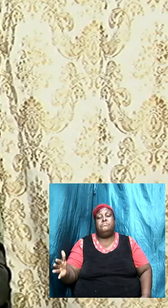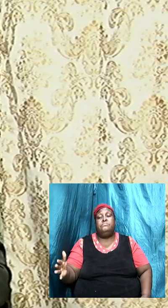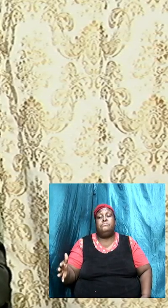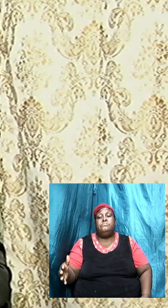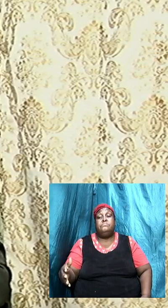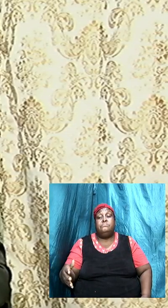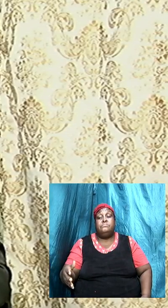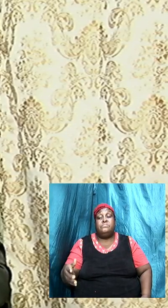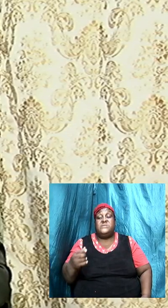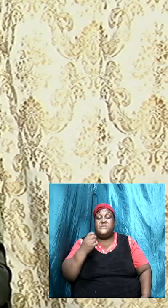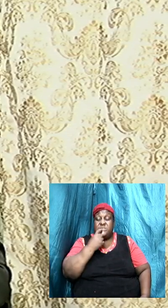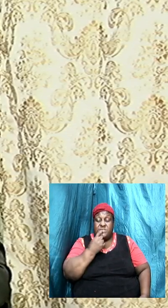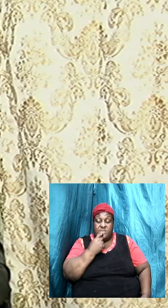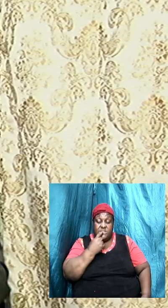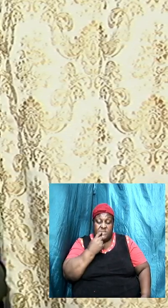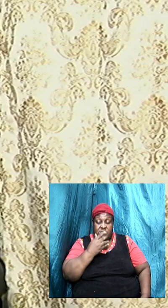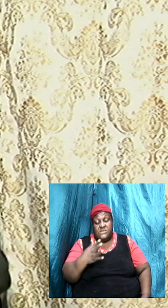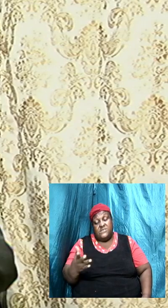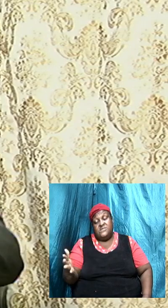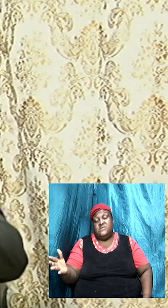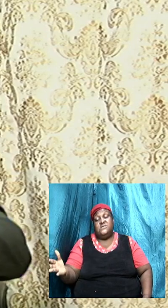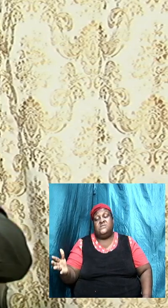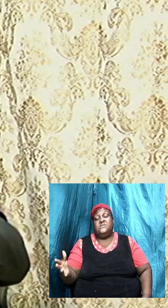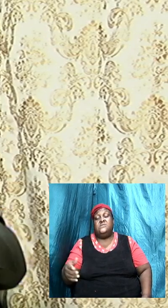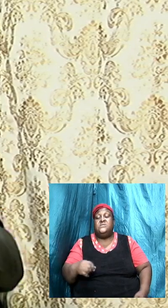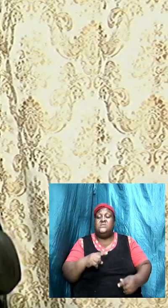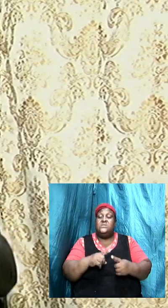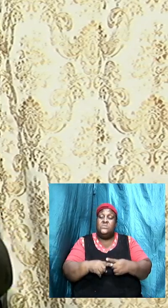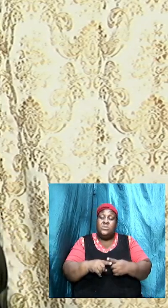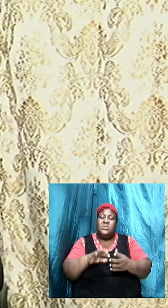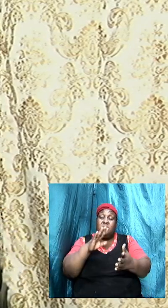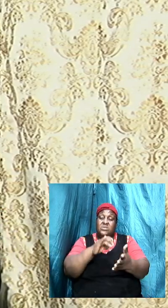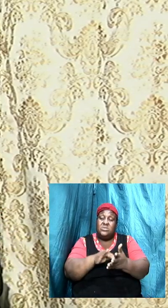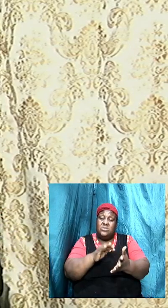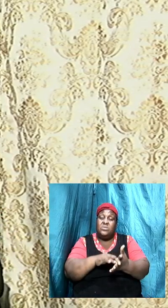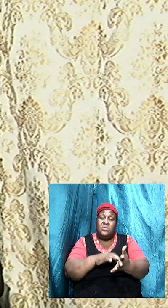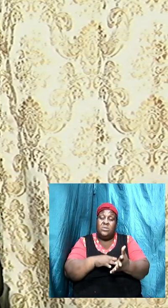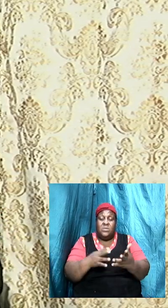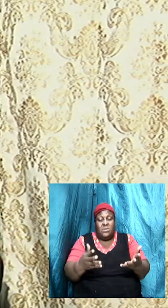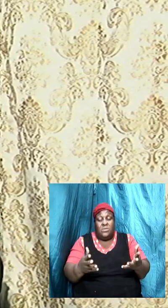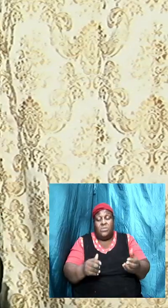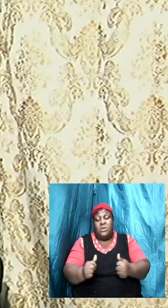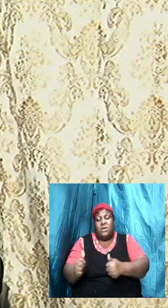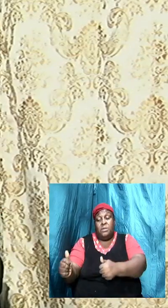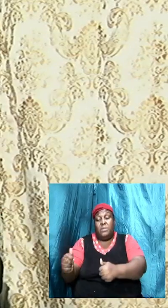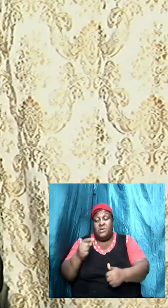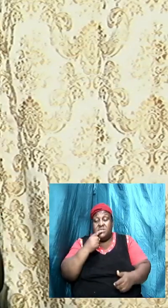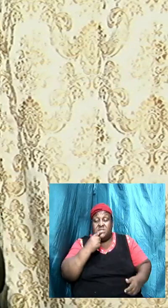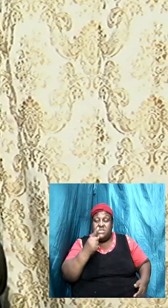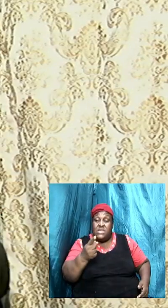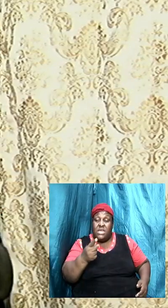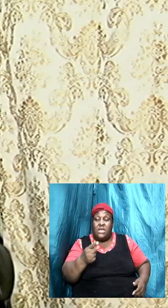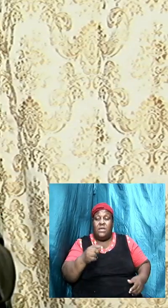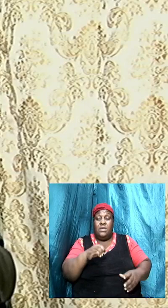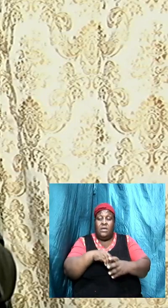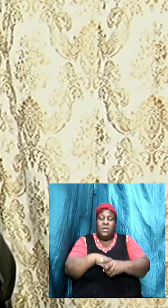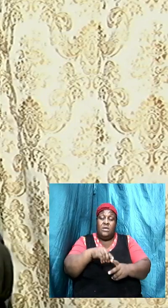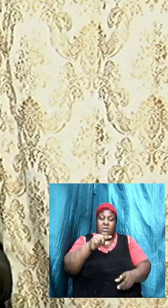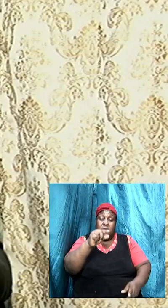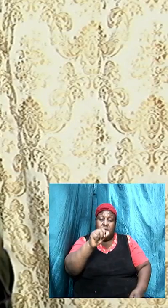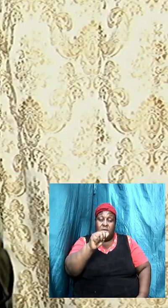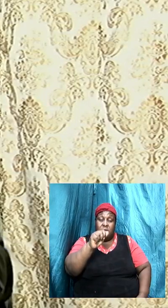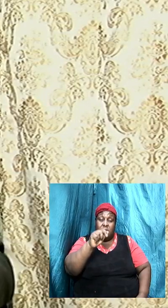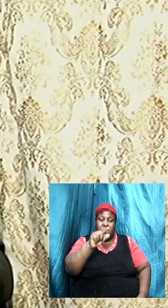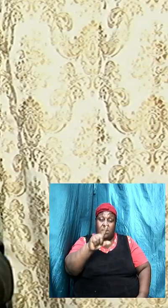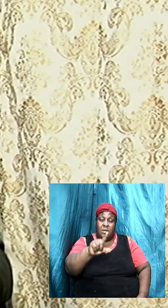It is a serious thing. And when we look at what the apostle said, the apostle said in Galatians, he said,